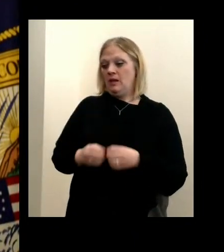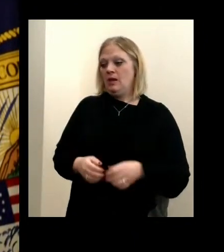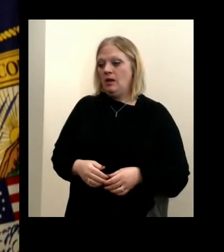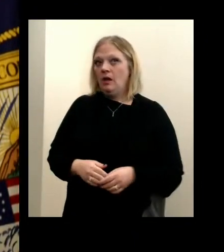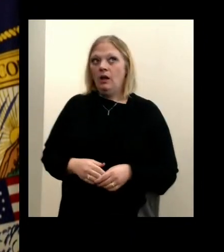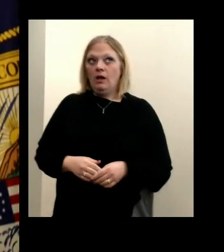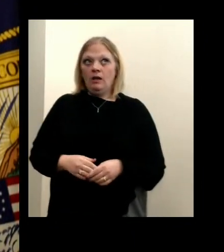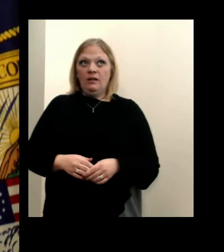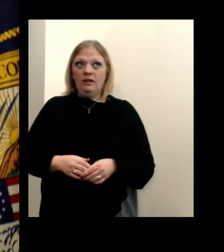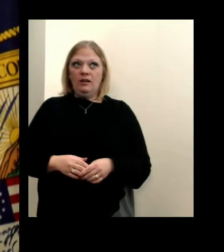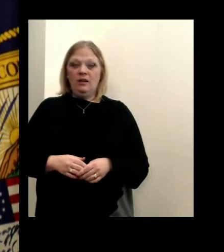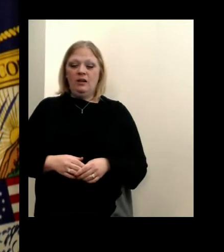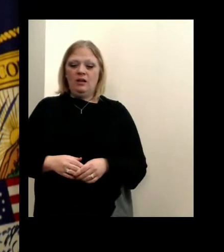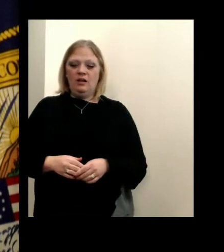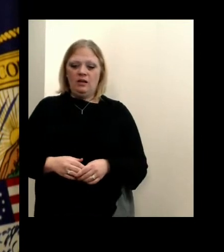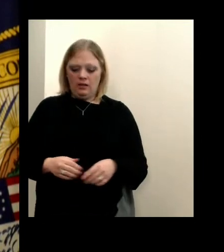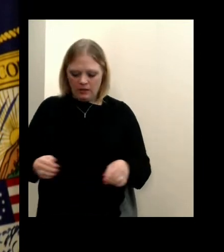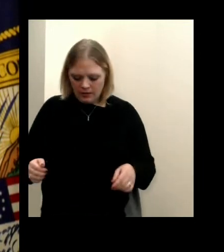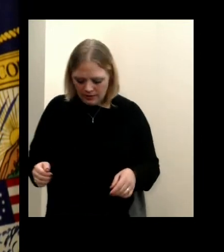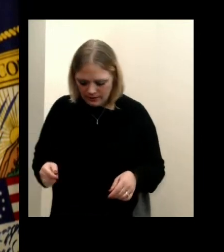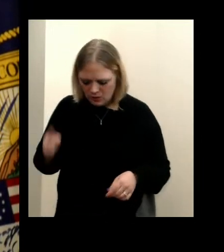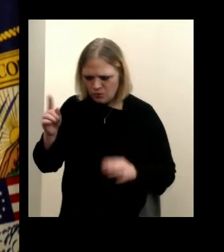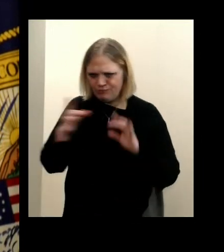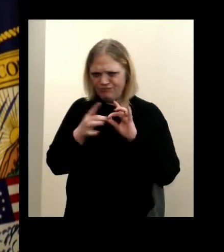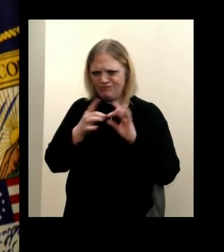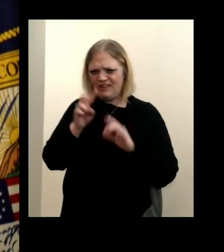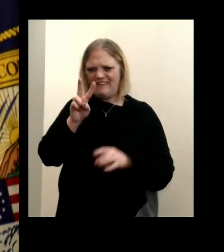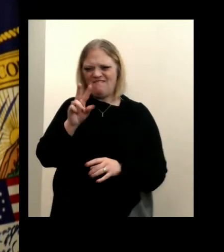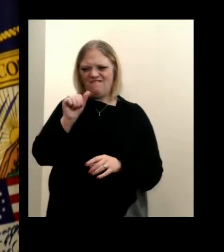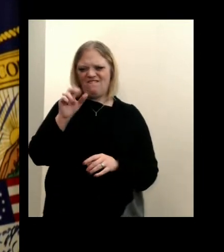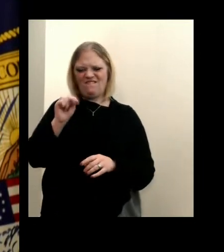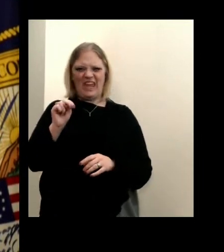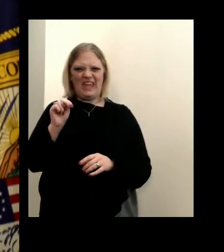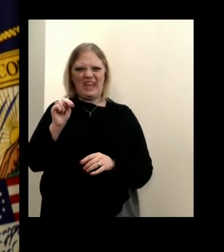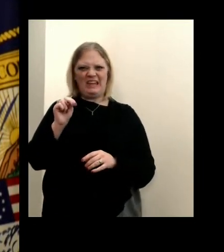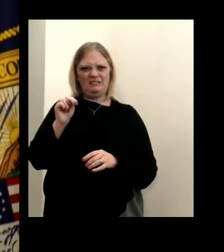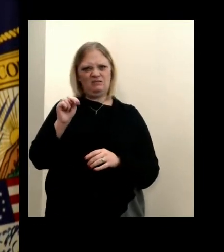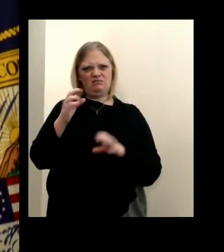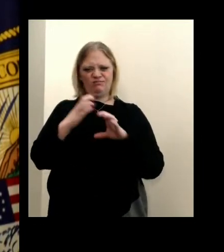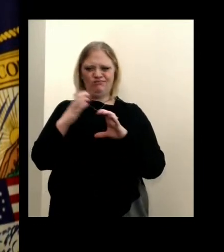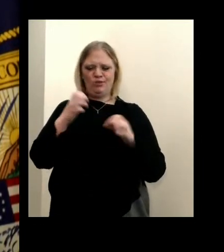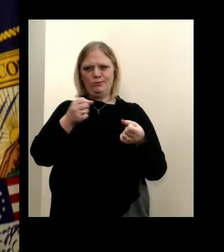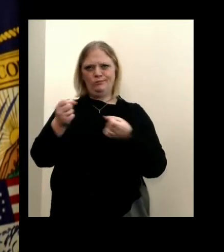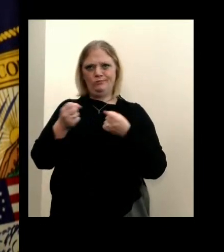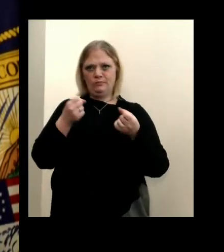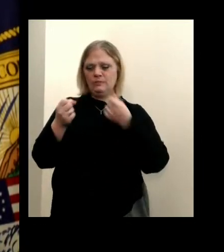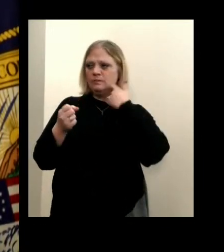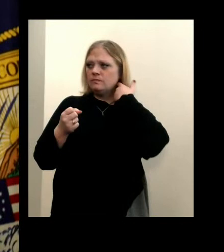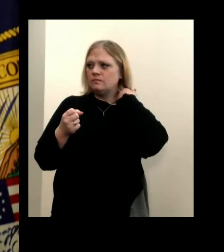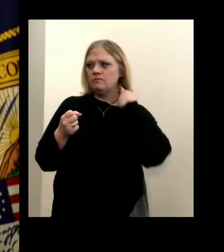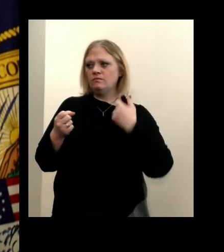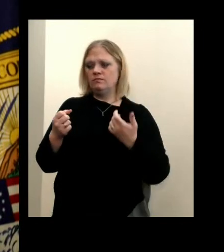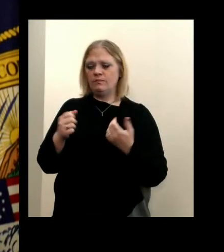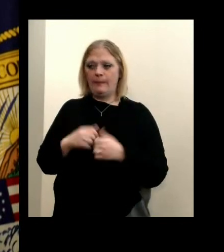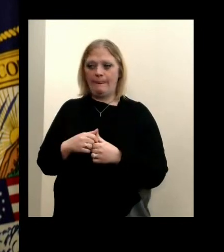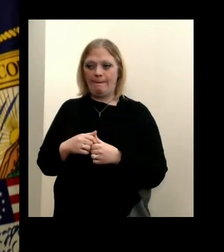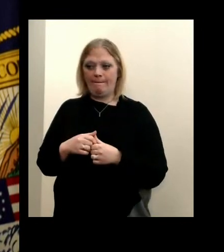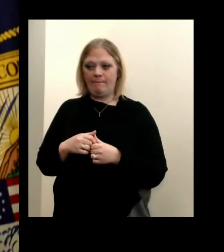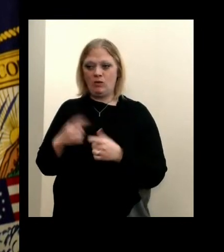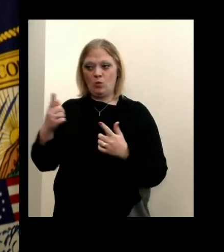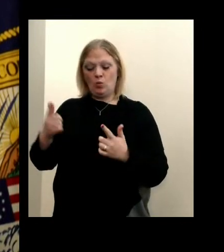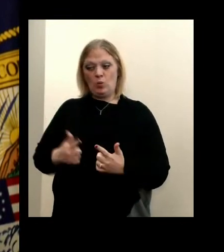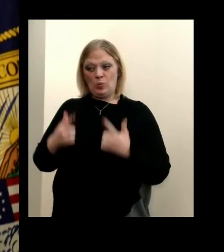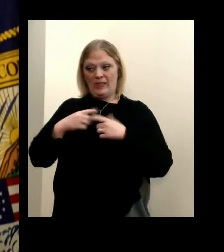Yeah, you mentioned the van. Do you have any sense of how able you've been to vaccinate people who live in the